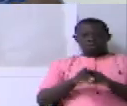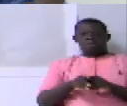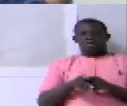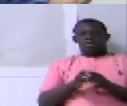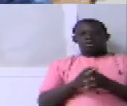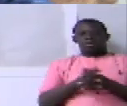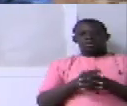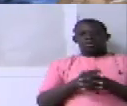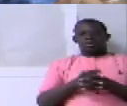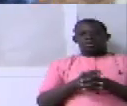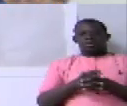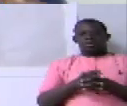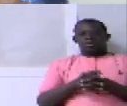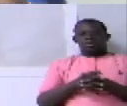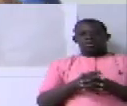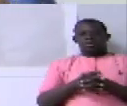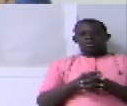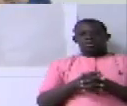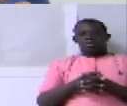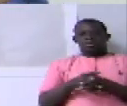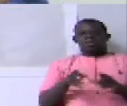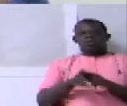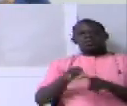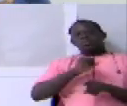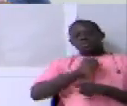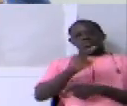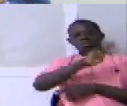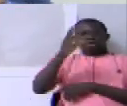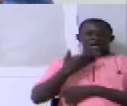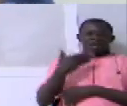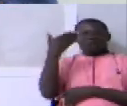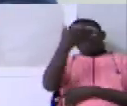Oh, well, I am not there, so we don't know.